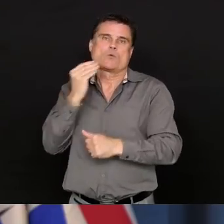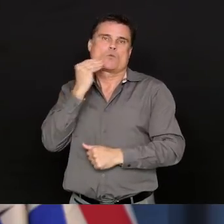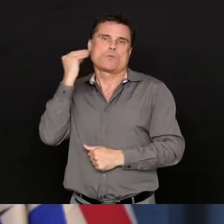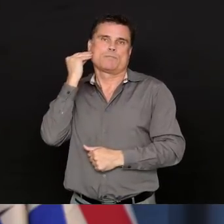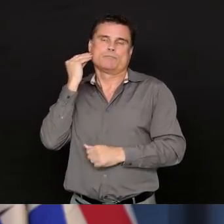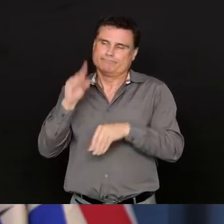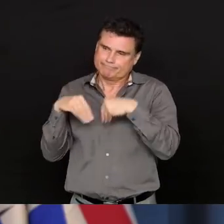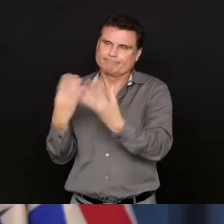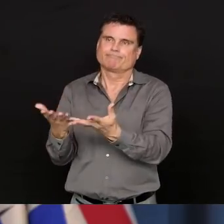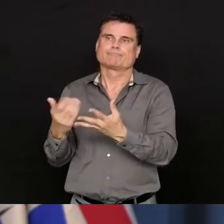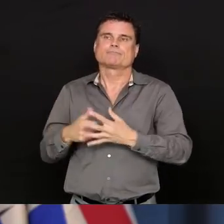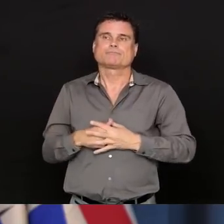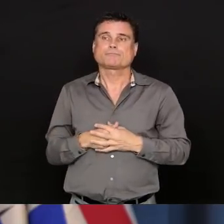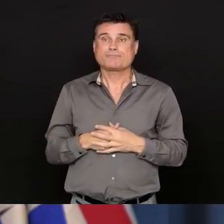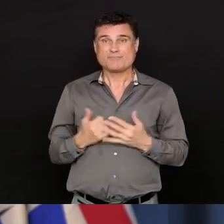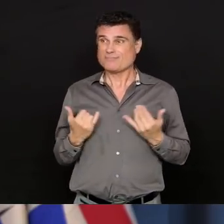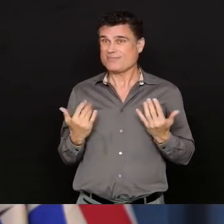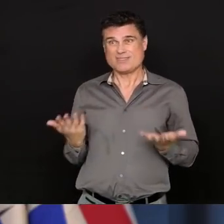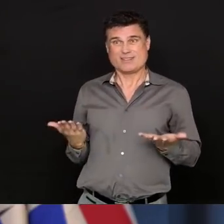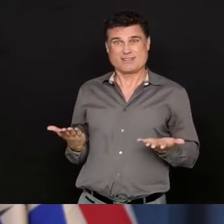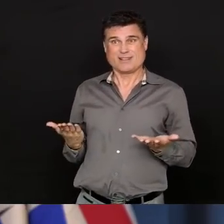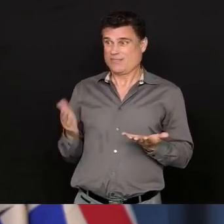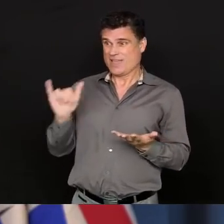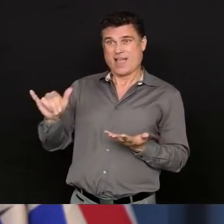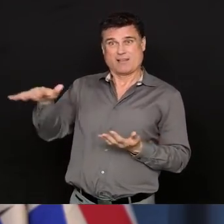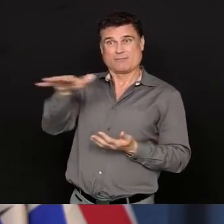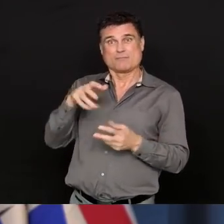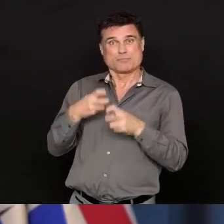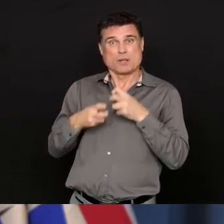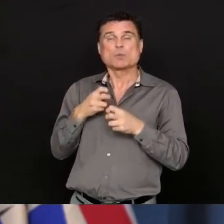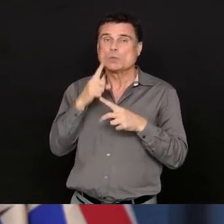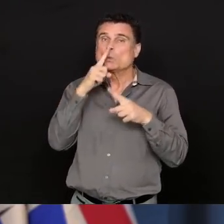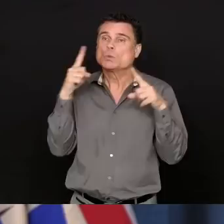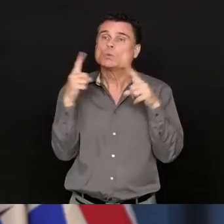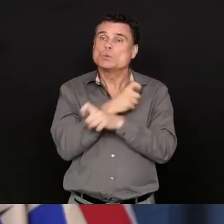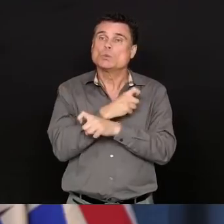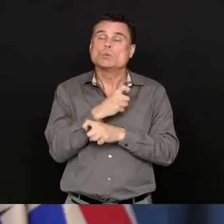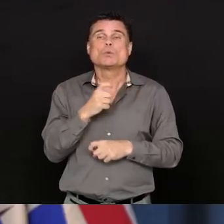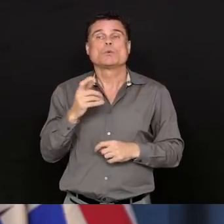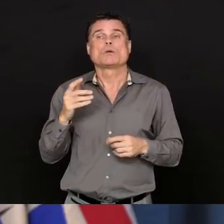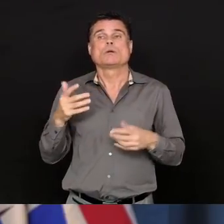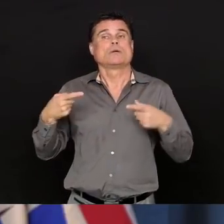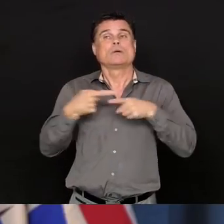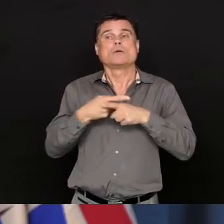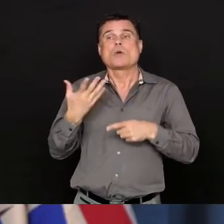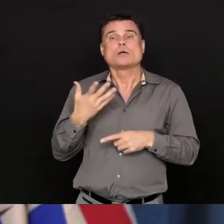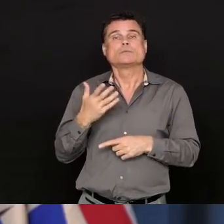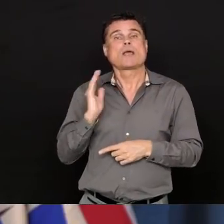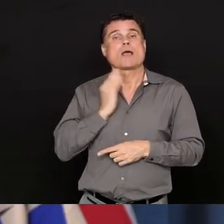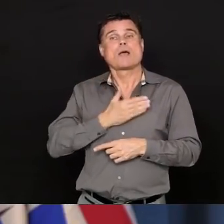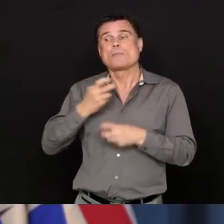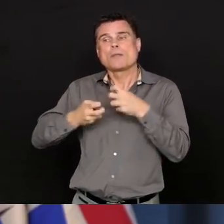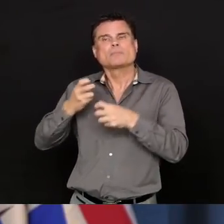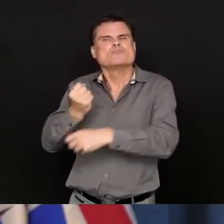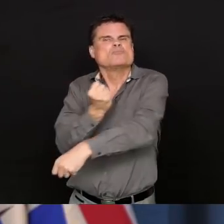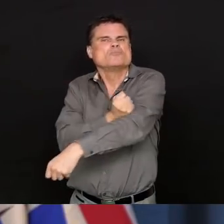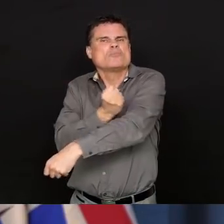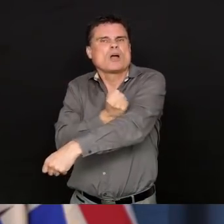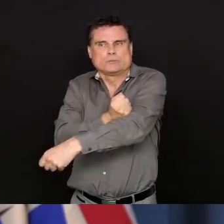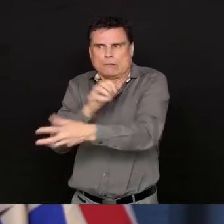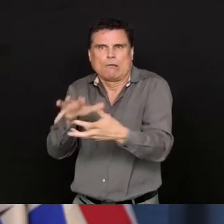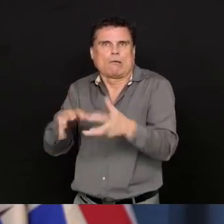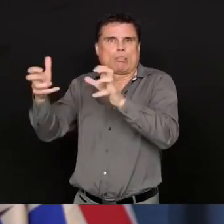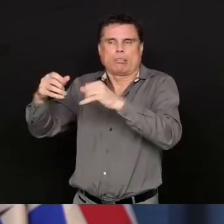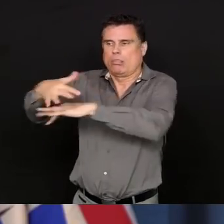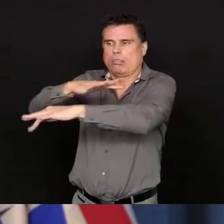overdose crisis. And we saw a spike in overdose deaths in the downtown east side. So we need to make sure that we are doing everything